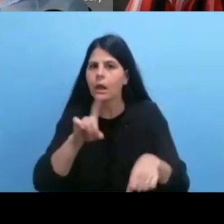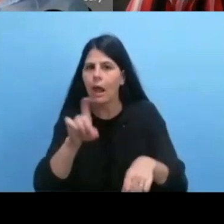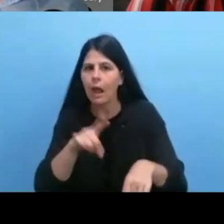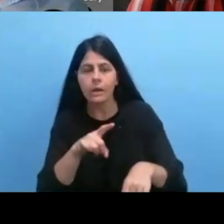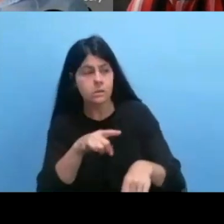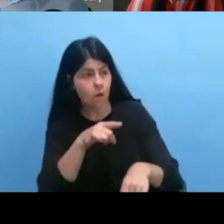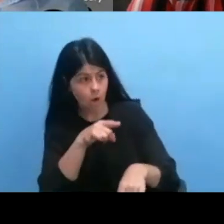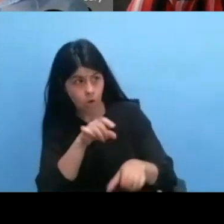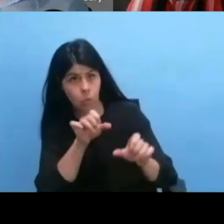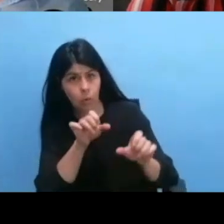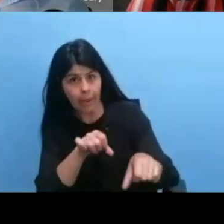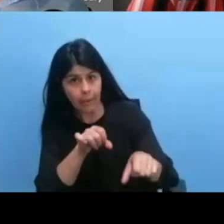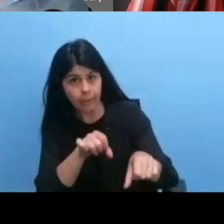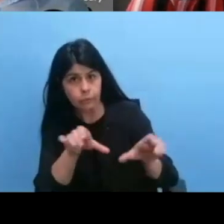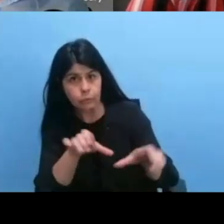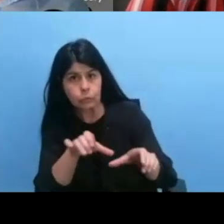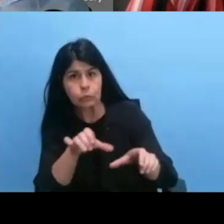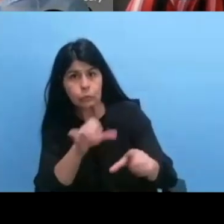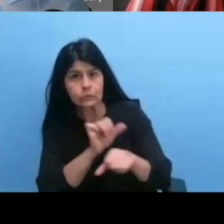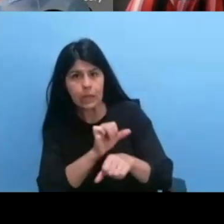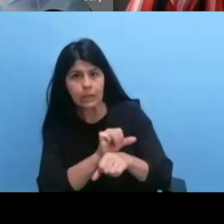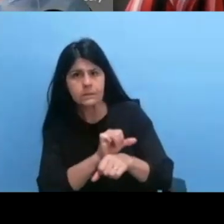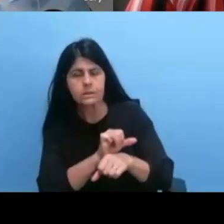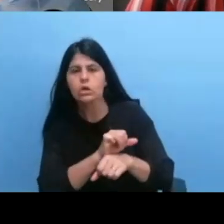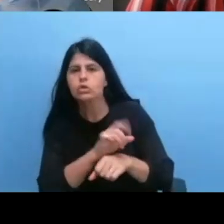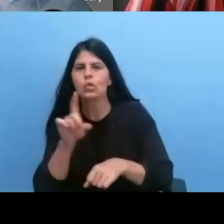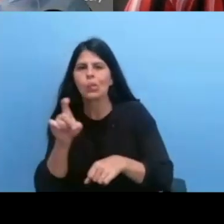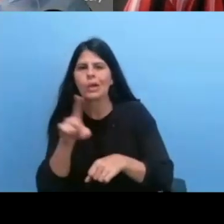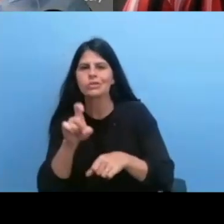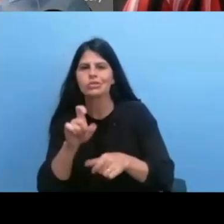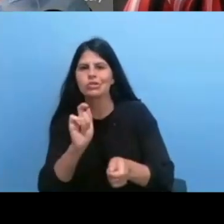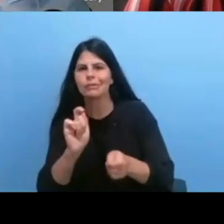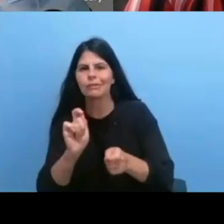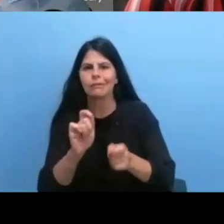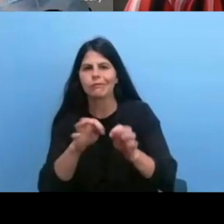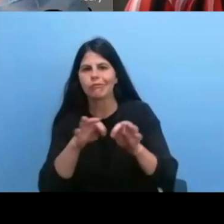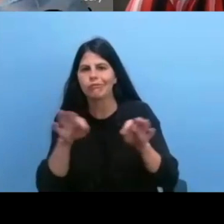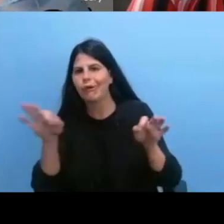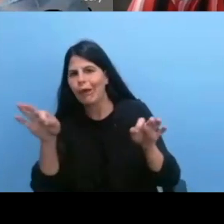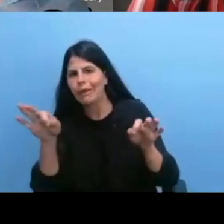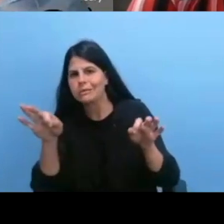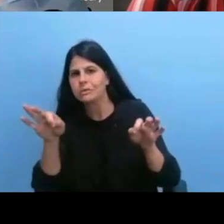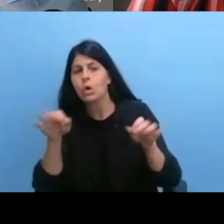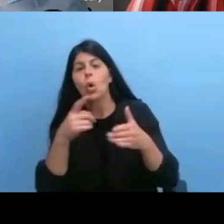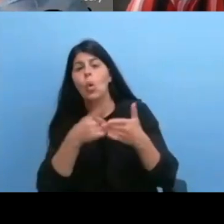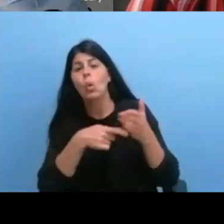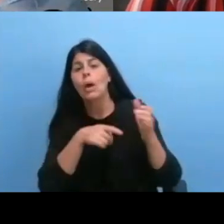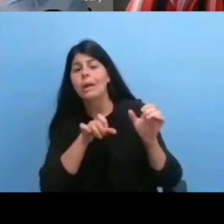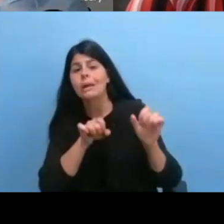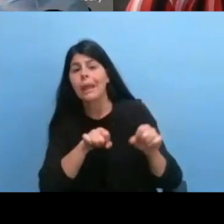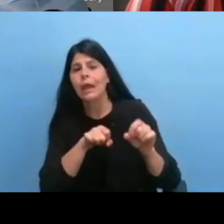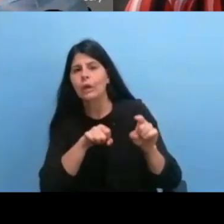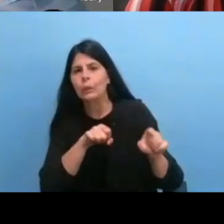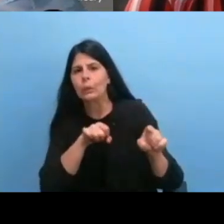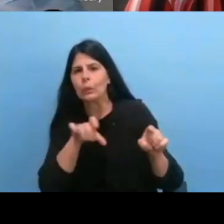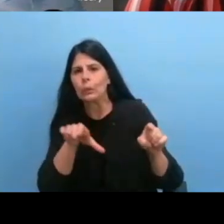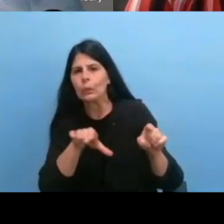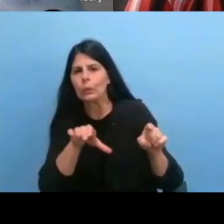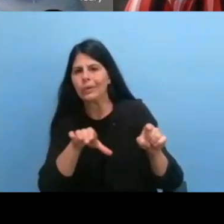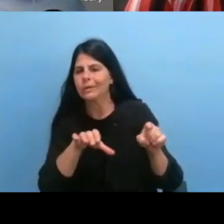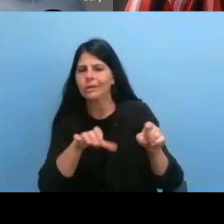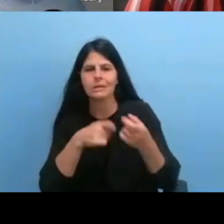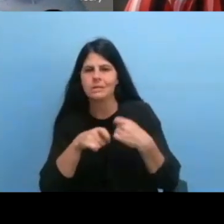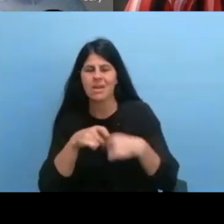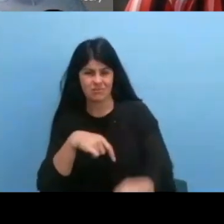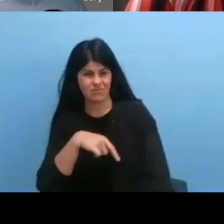task, and the question should more be phrased like, what can you do, and not like, are you not going to be able to do